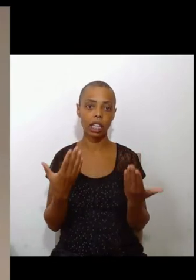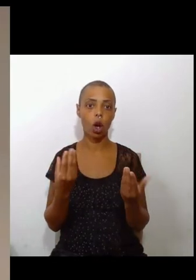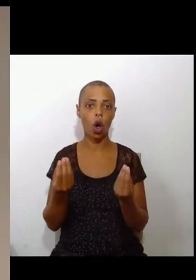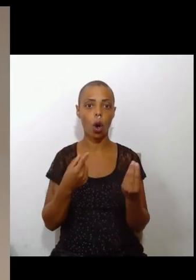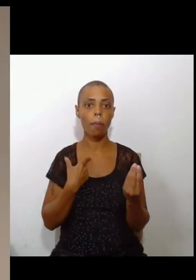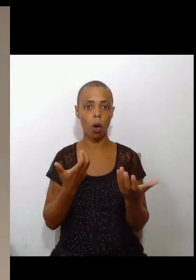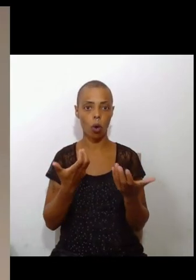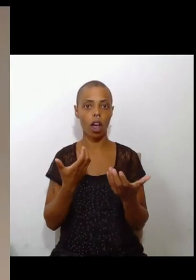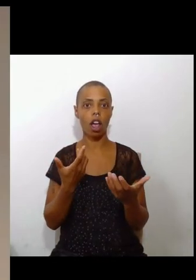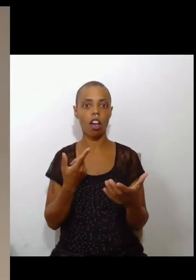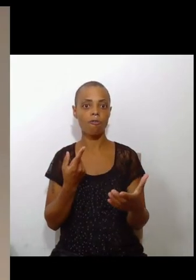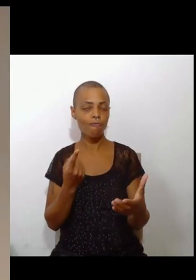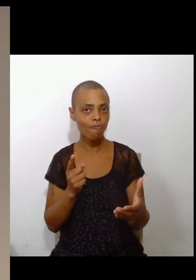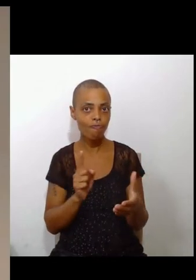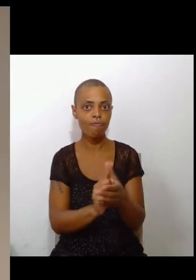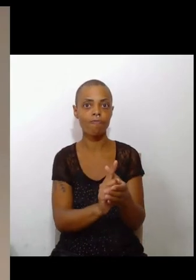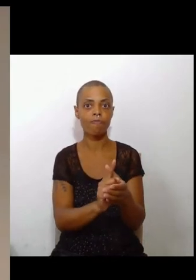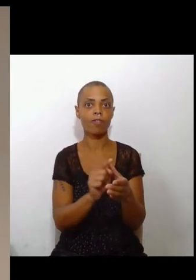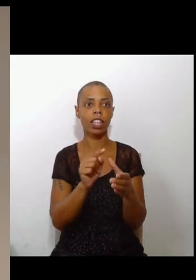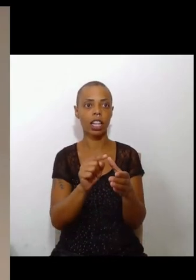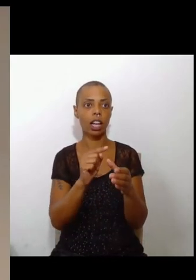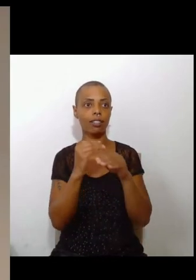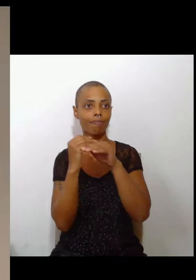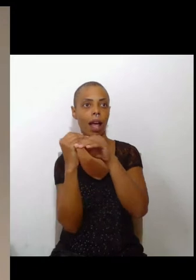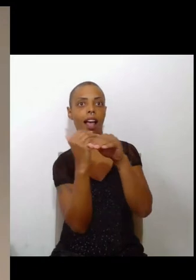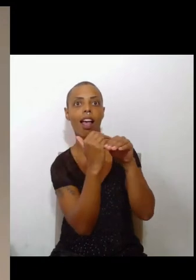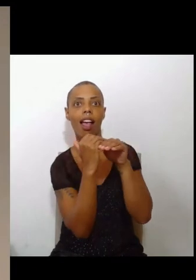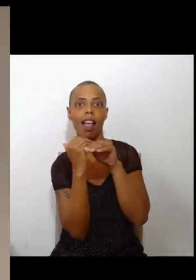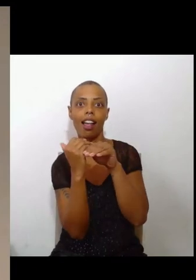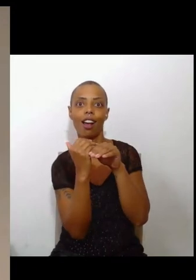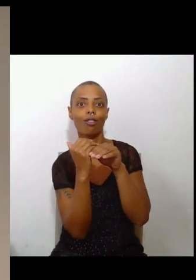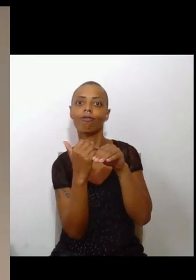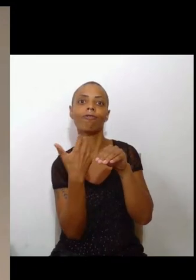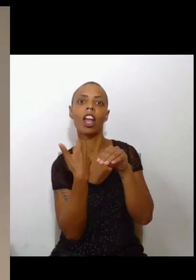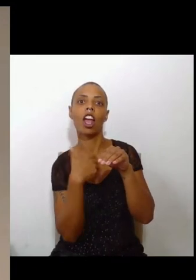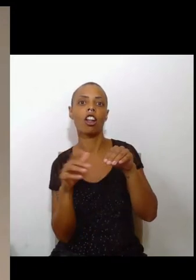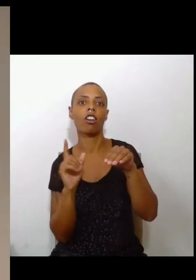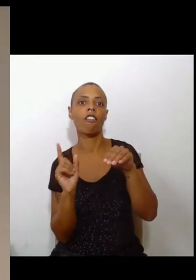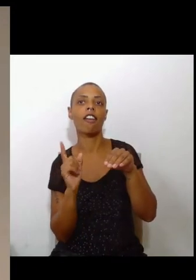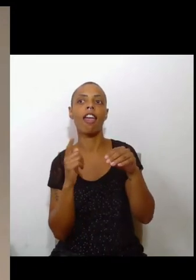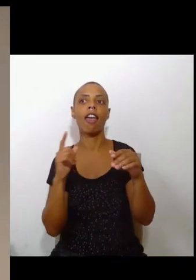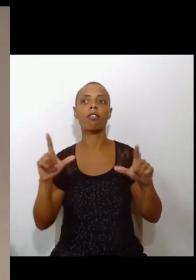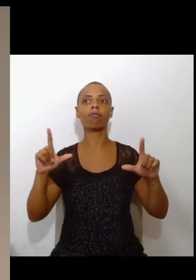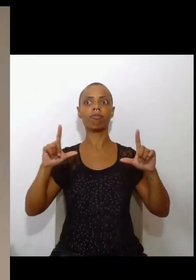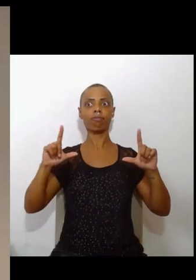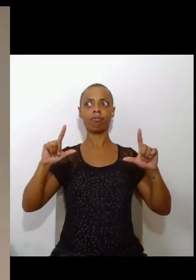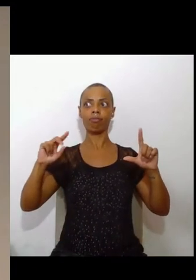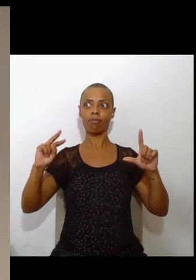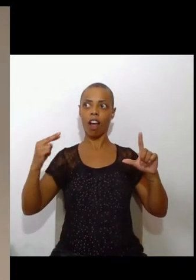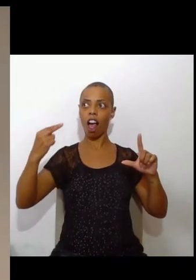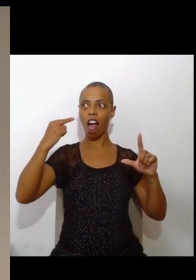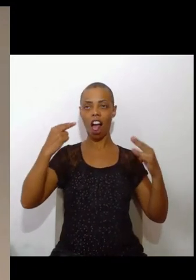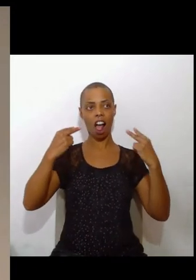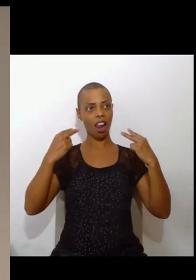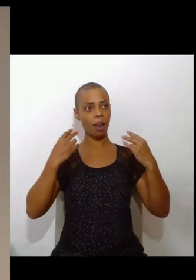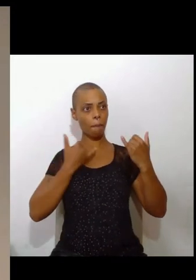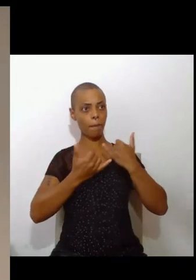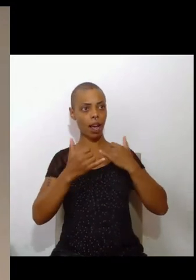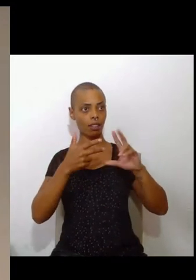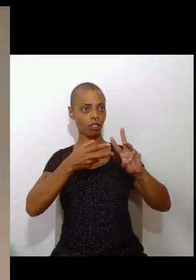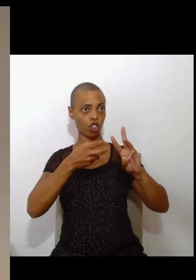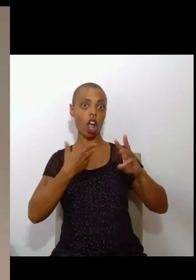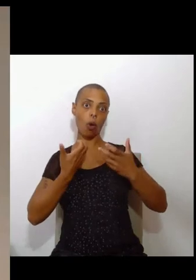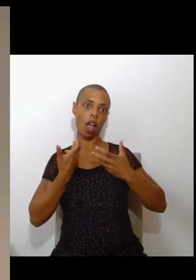features and since I wanted to be part of the establishment the hegemony